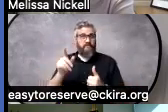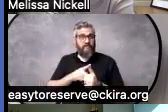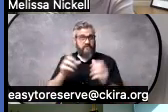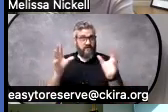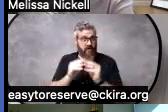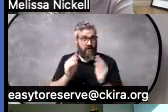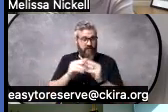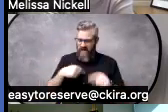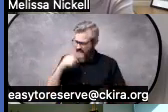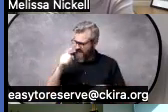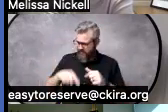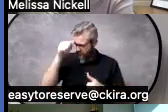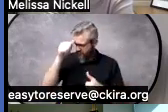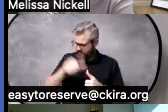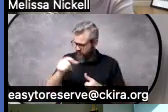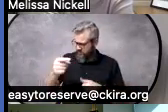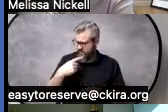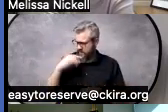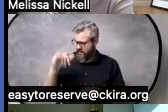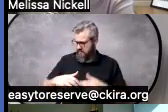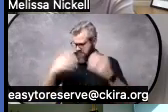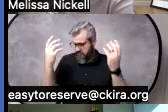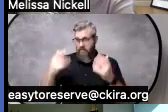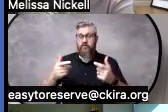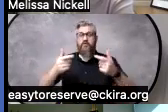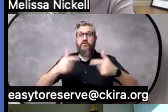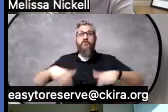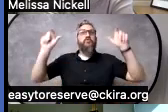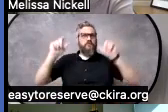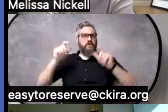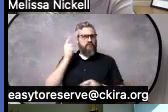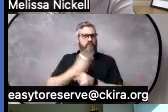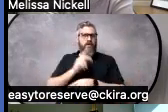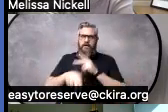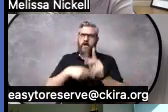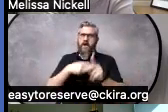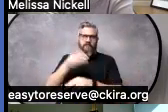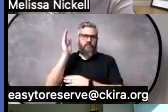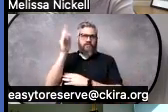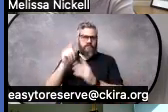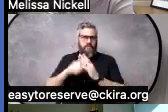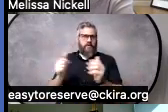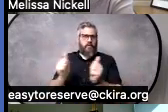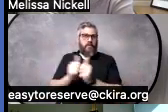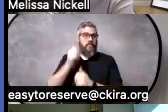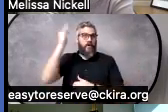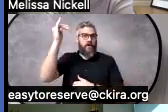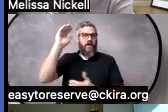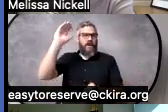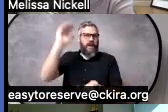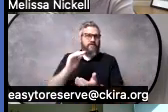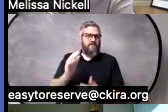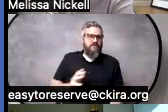can't really remember whether I heard that or not, this is huge. That's the right type of presentation to start off with because it's a little less